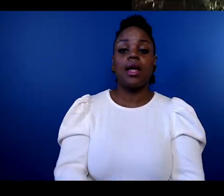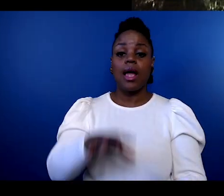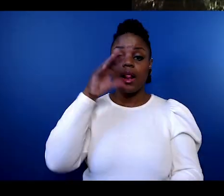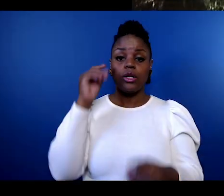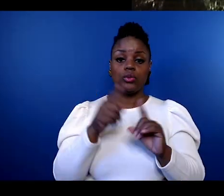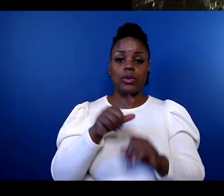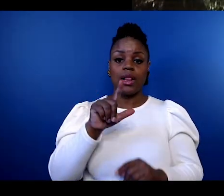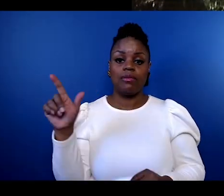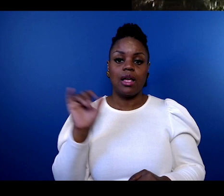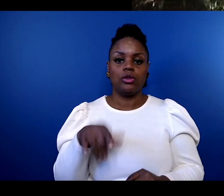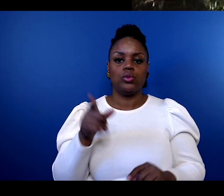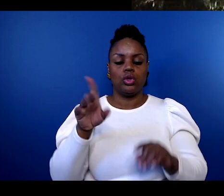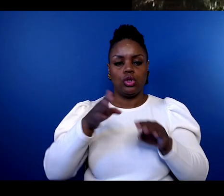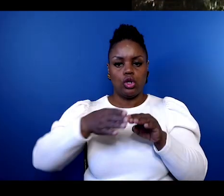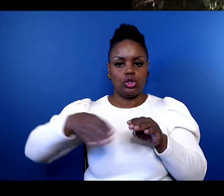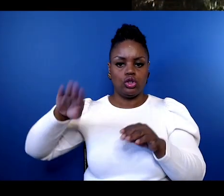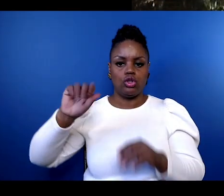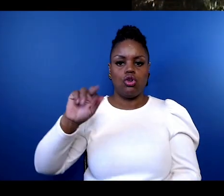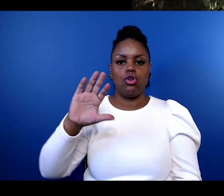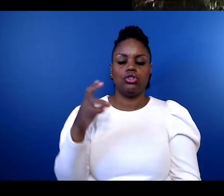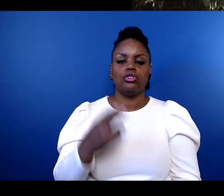Inhale to the left as you arch.